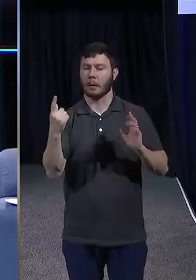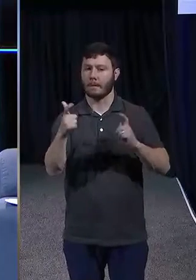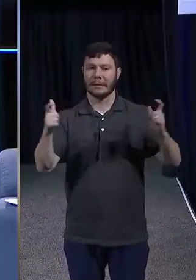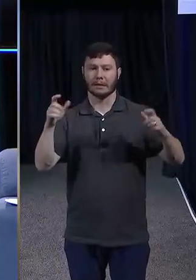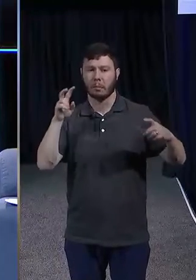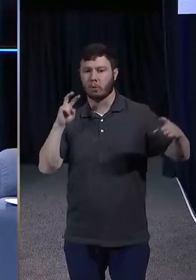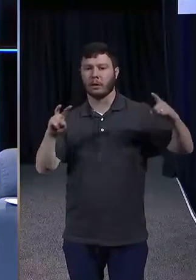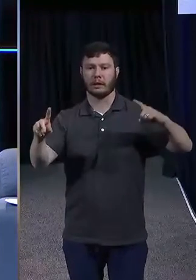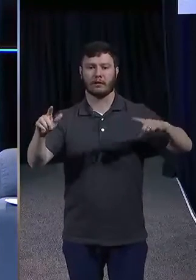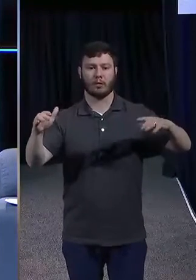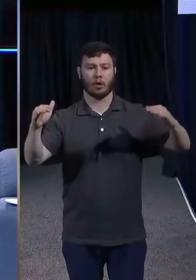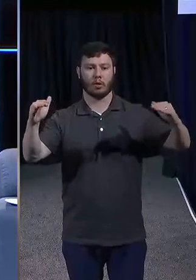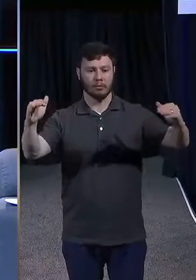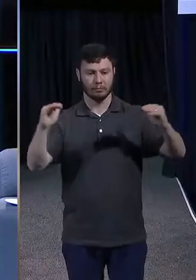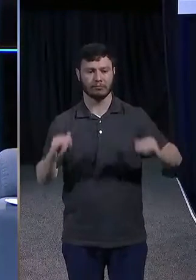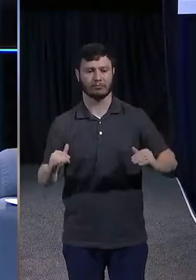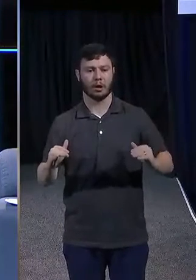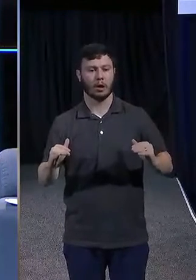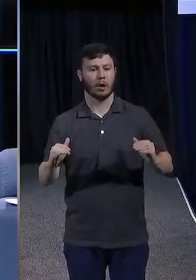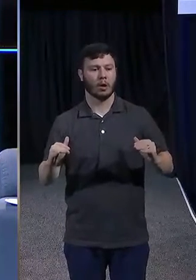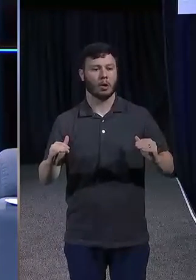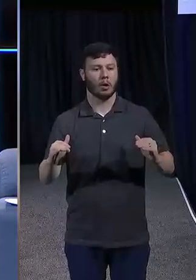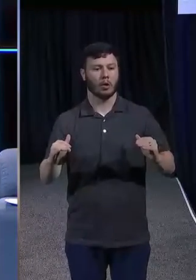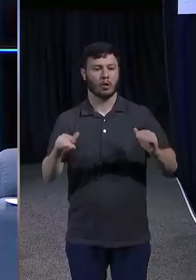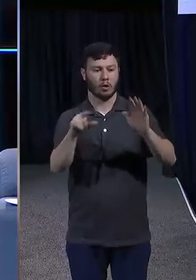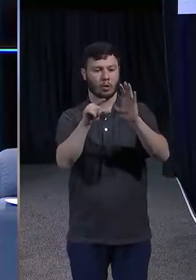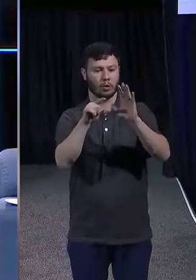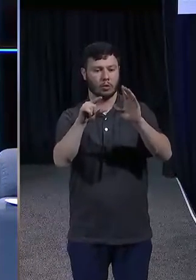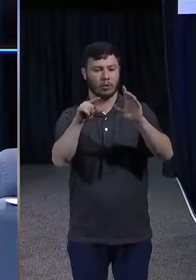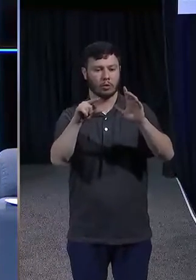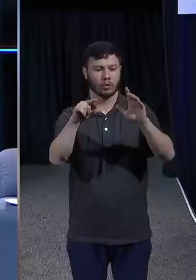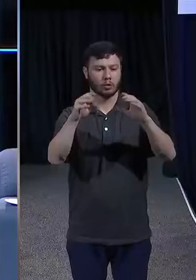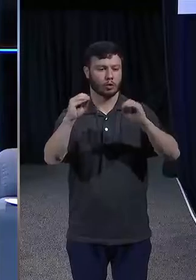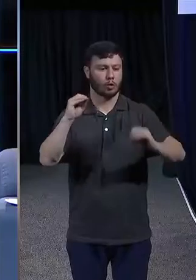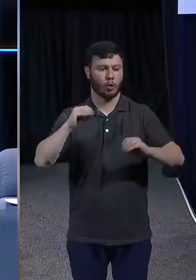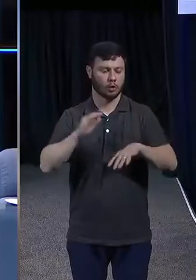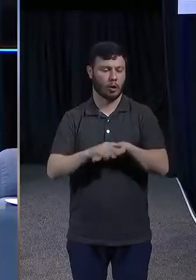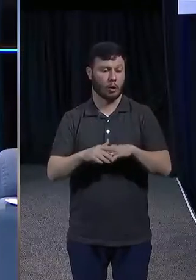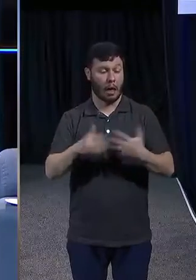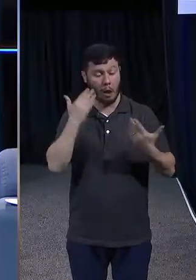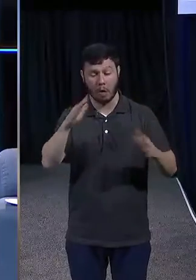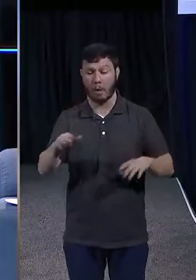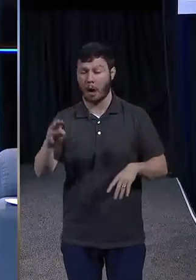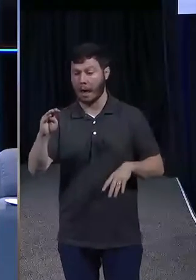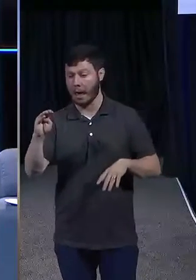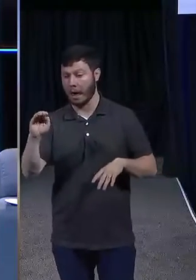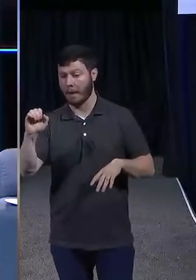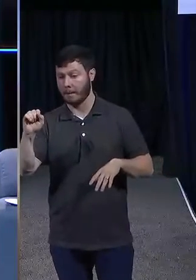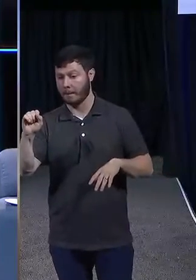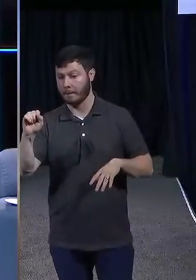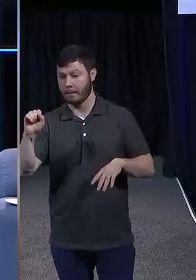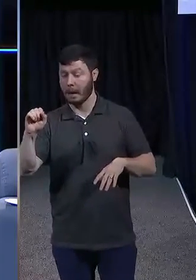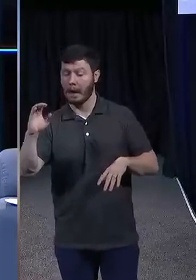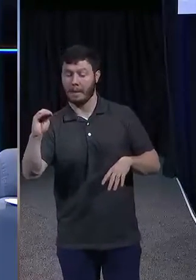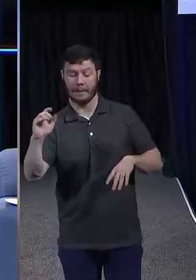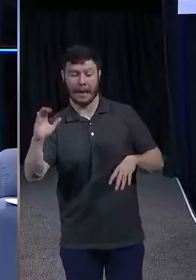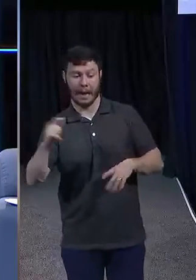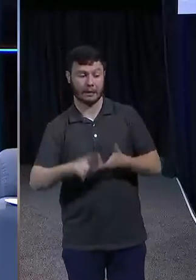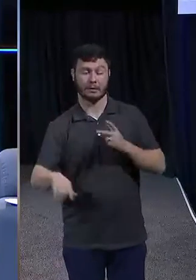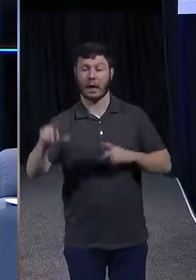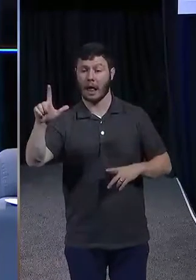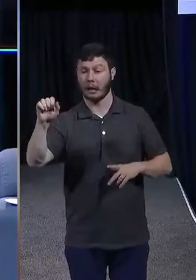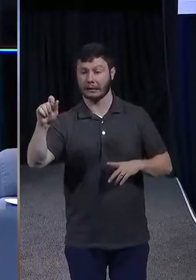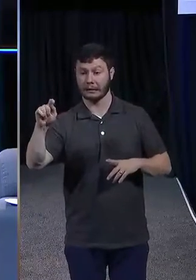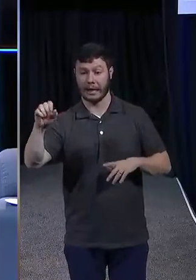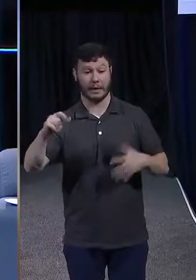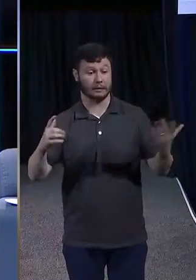of a low performance on admissions tests. Certainly for LSATs, I don't know about MCATs and GREs, but certainly for LSATs, stop using